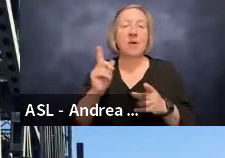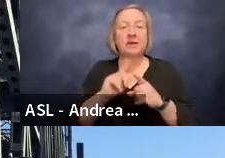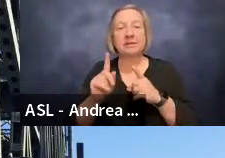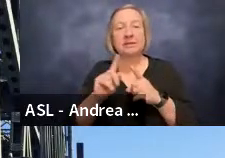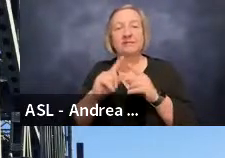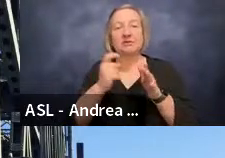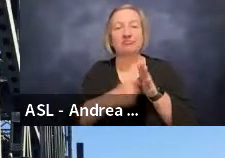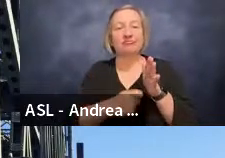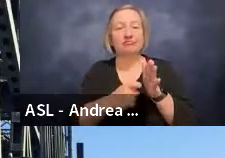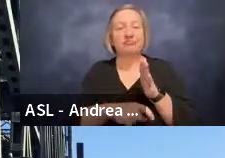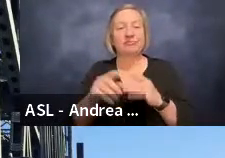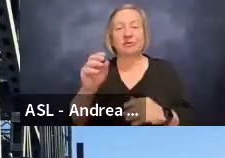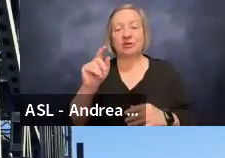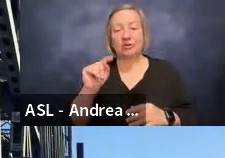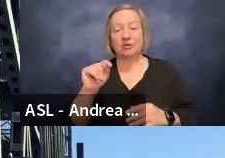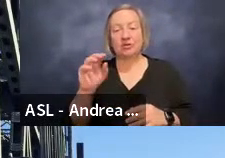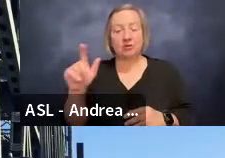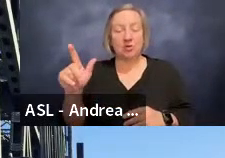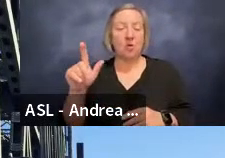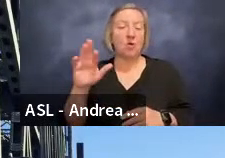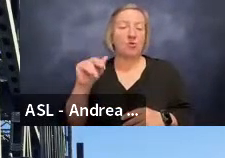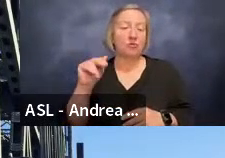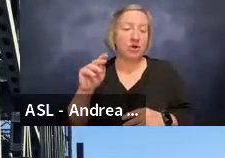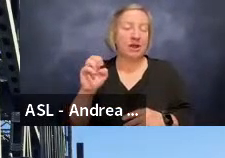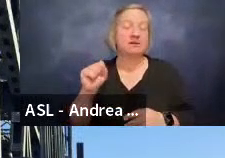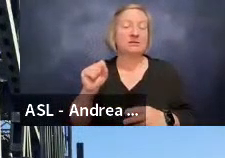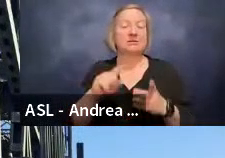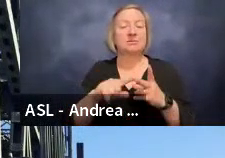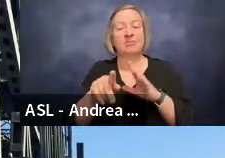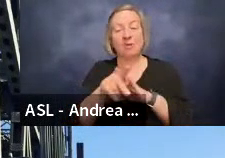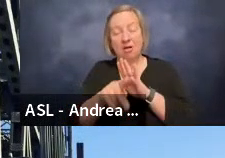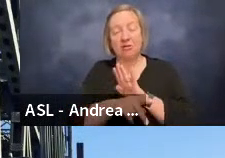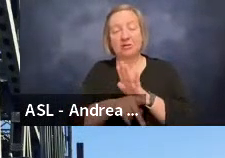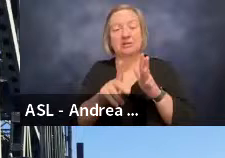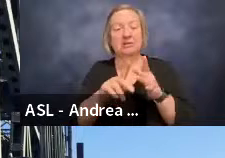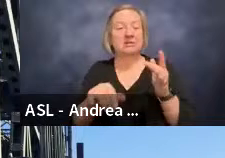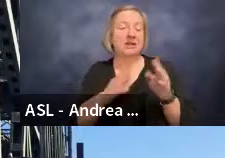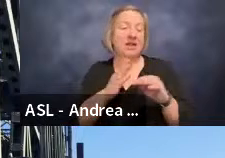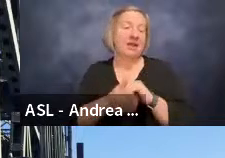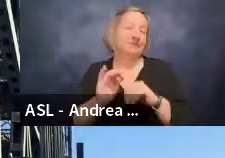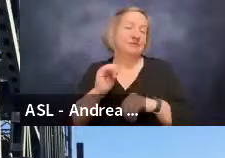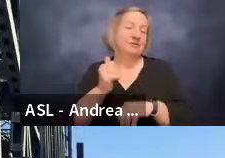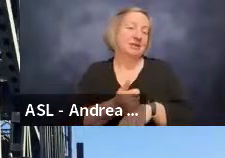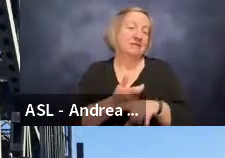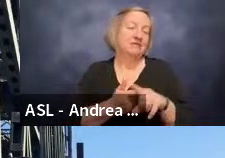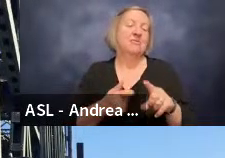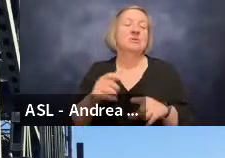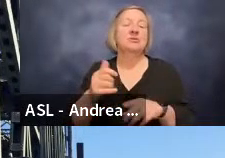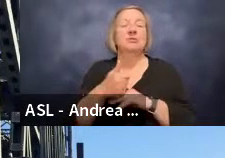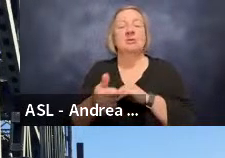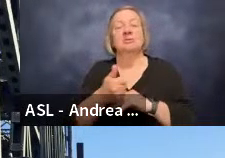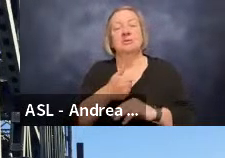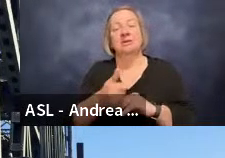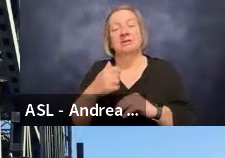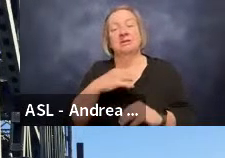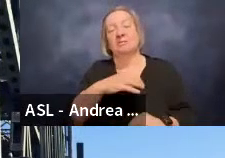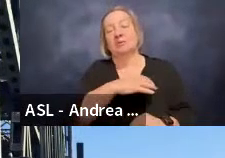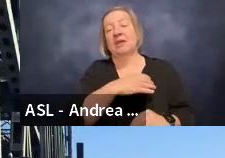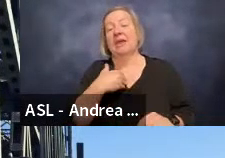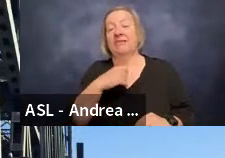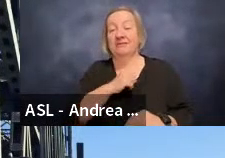toll rates are and policies once those are set by the Transportation Commission. So we have staff here from